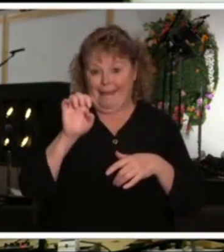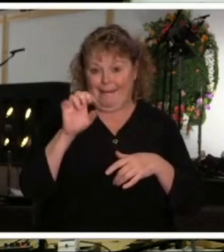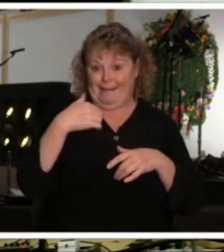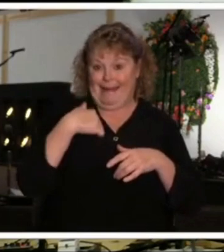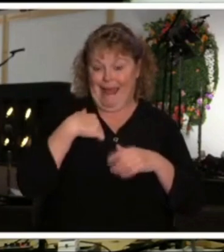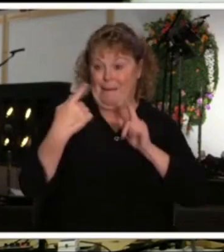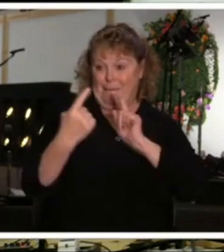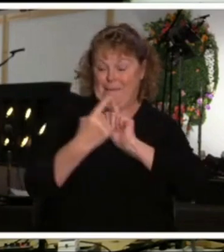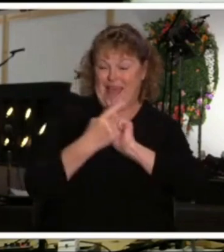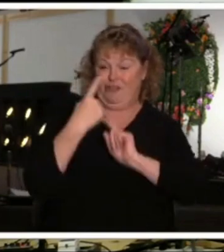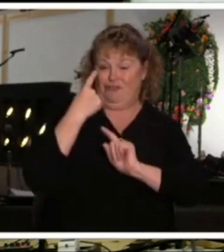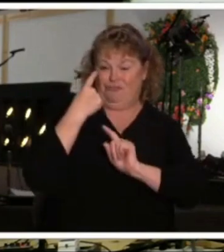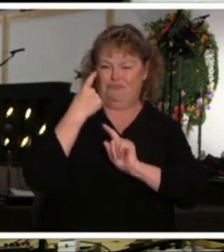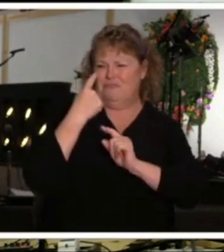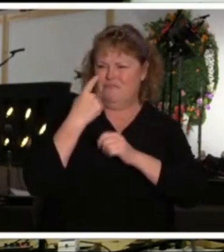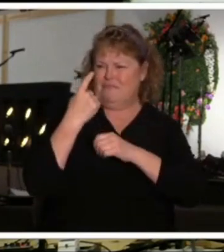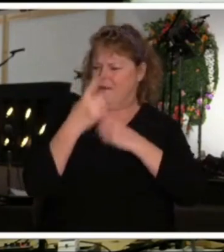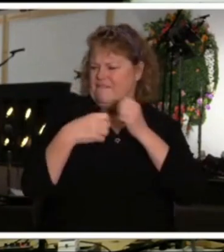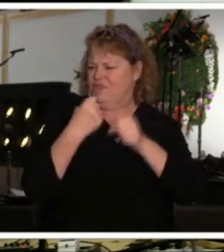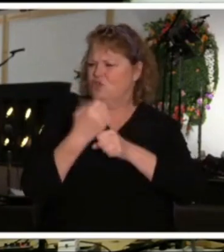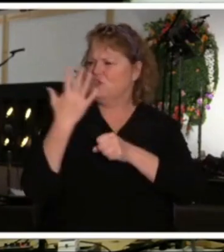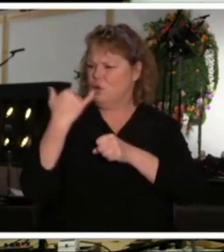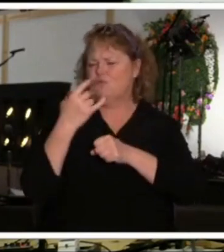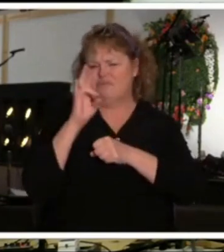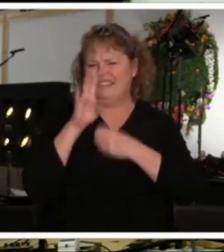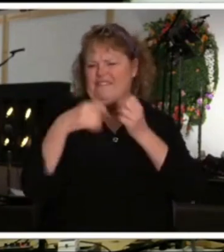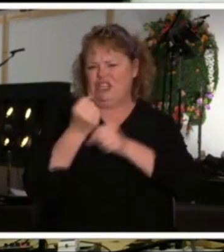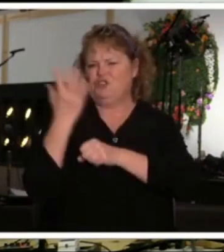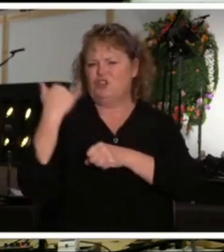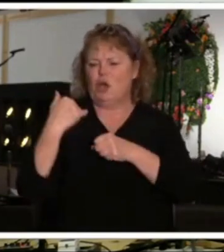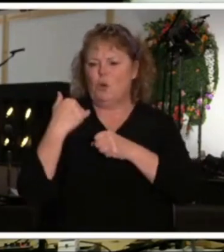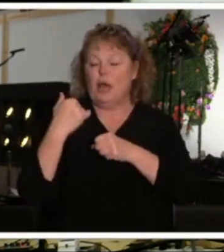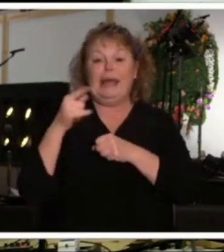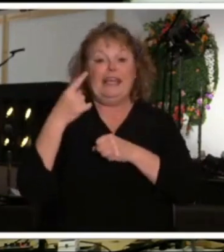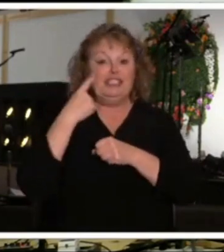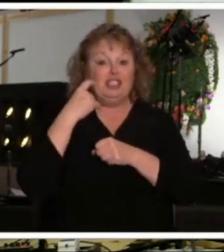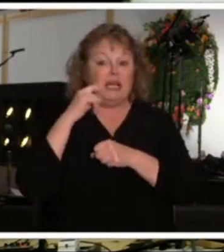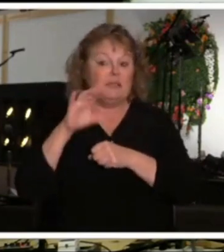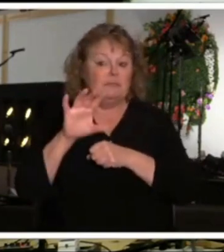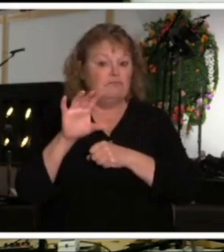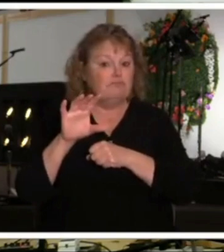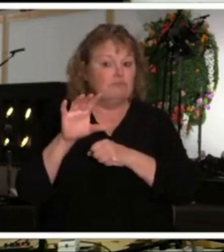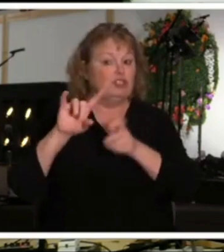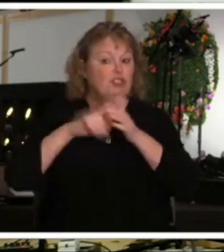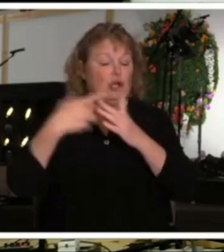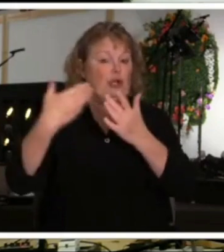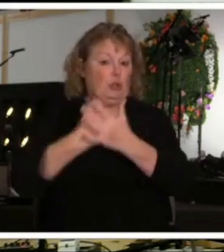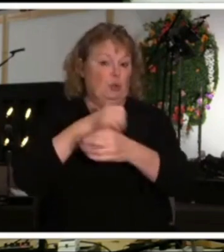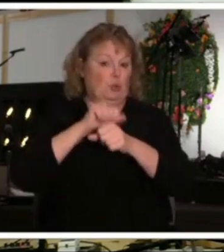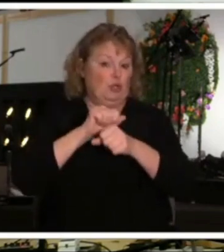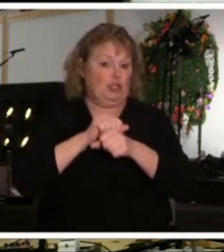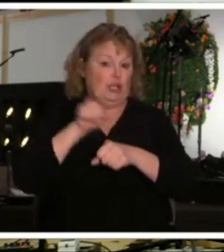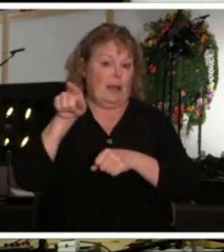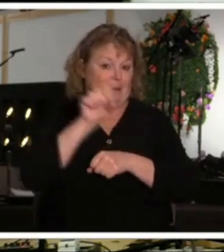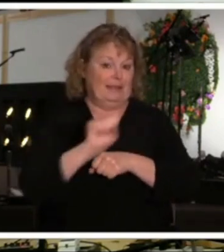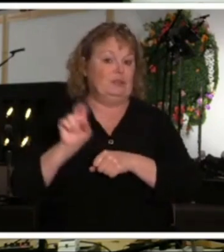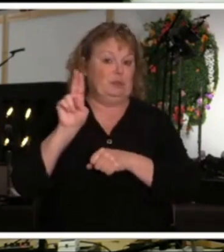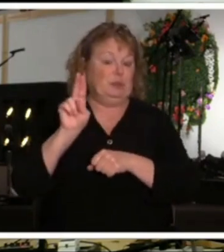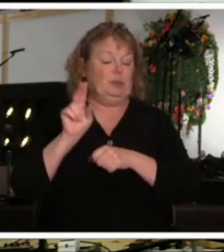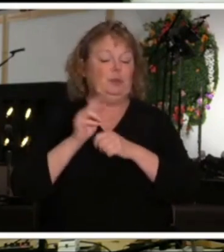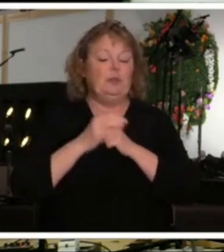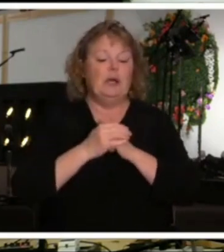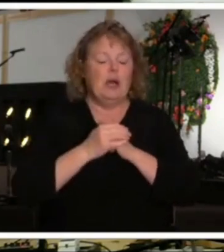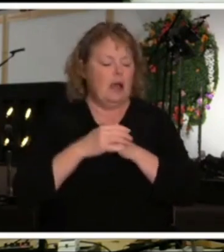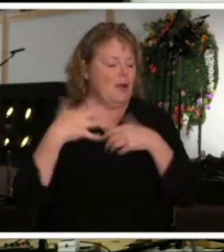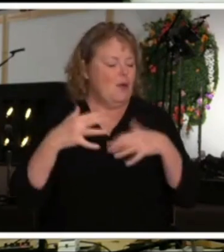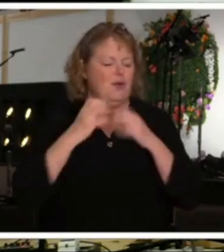had just been appointed the new director, and I have had an awful lot of time just to observe this man and his family. I